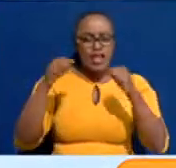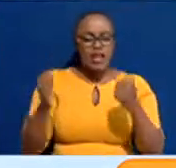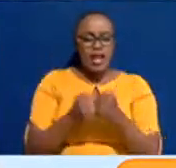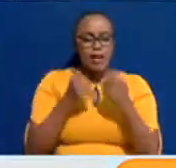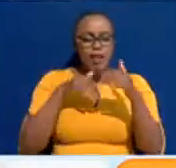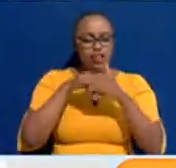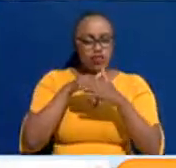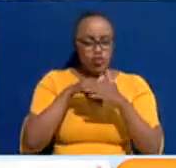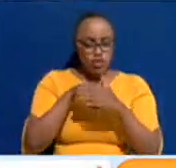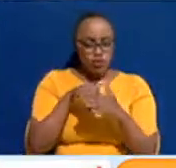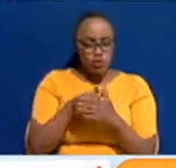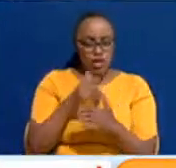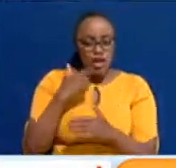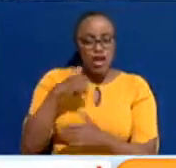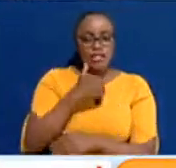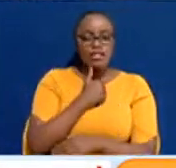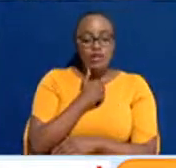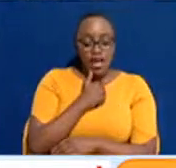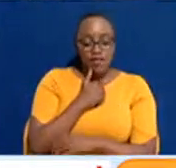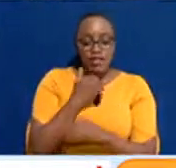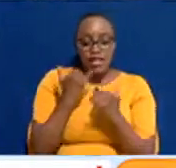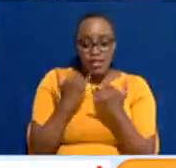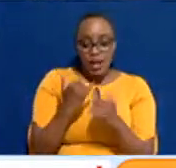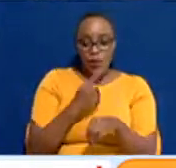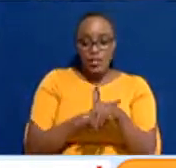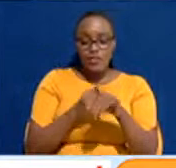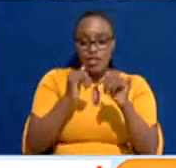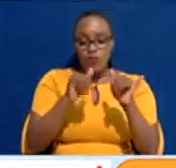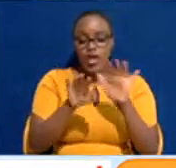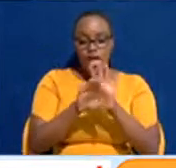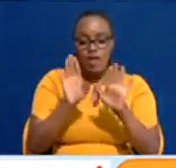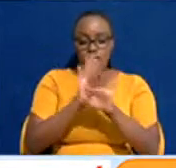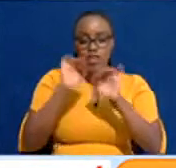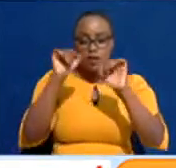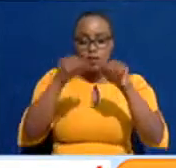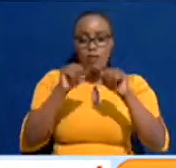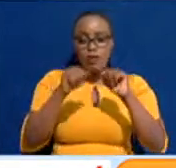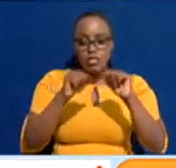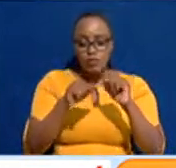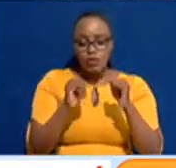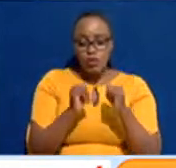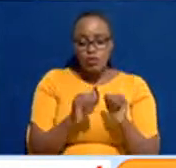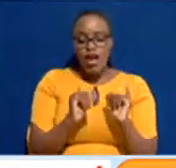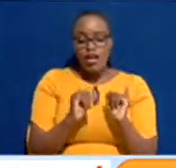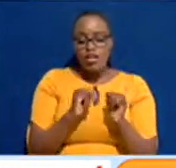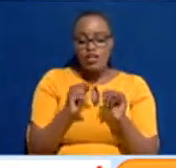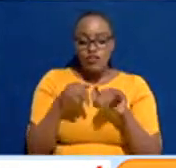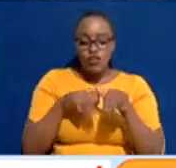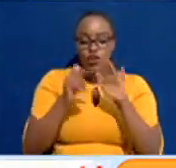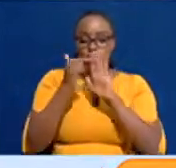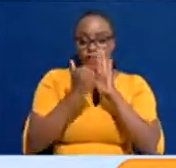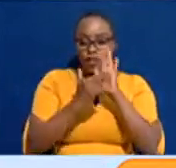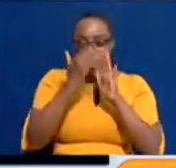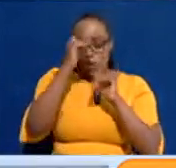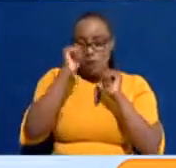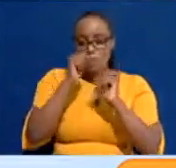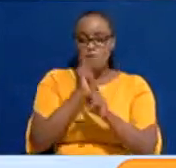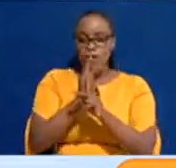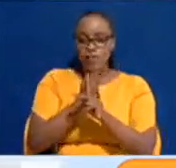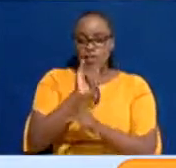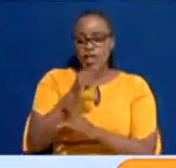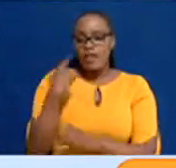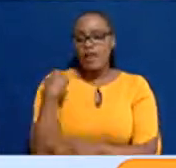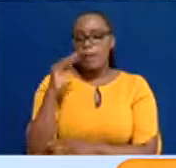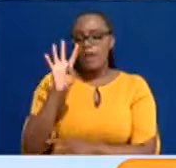football. We are in a great run of form at the moment. We're trying everything we can to keep the players in good condition so that they can maintain that run of